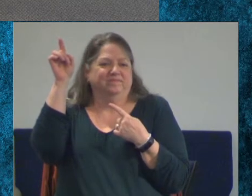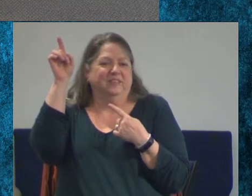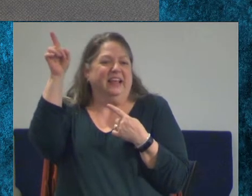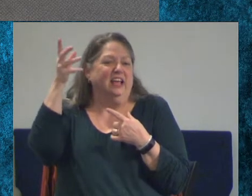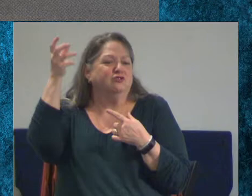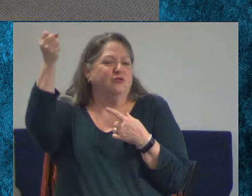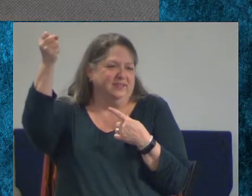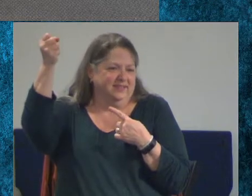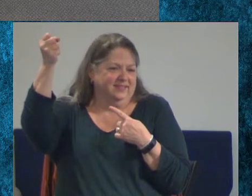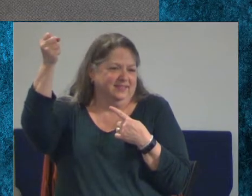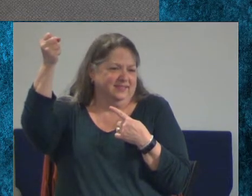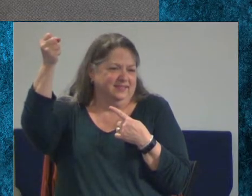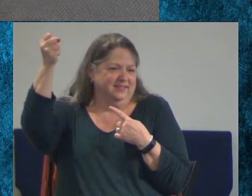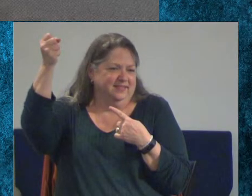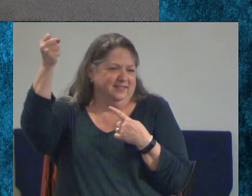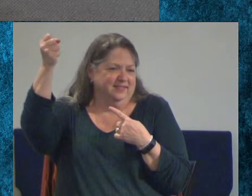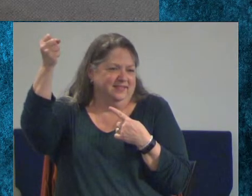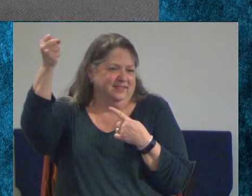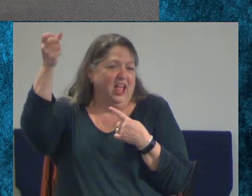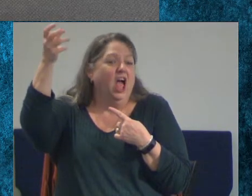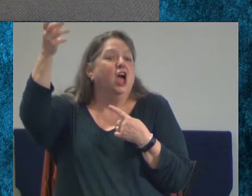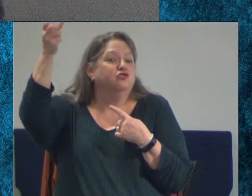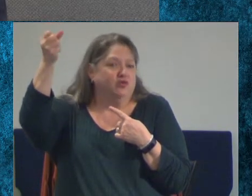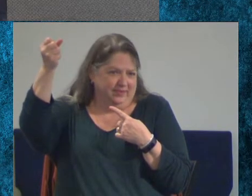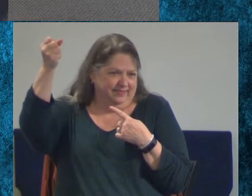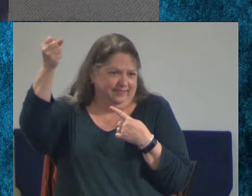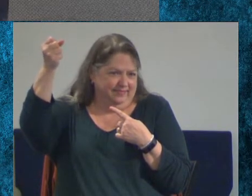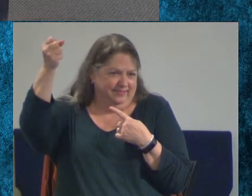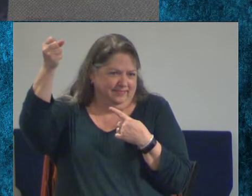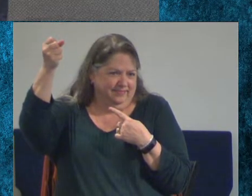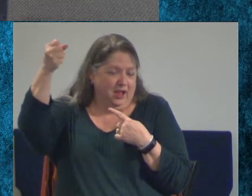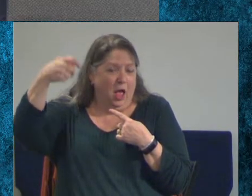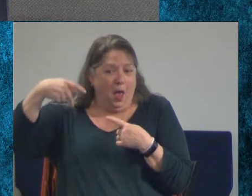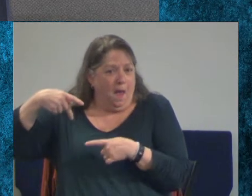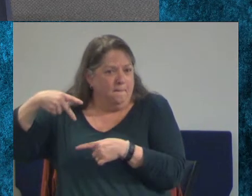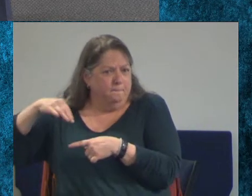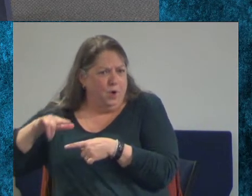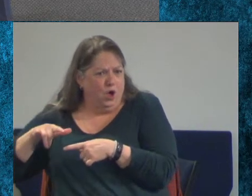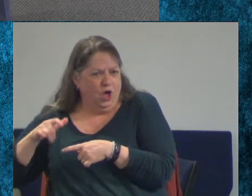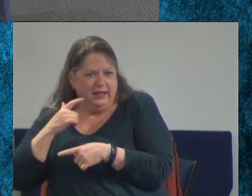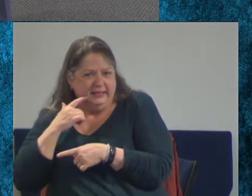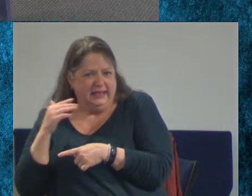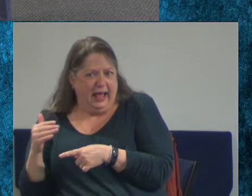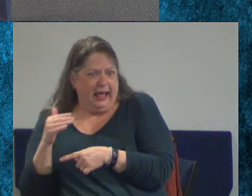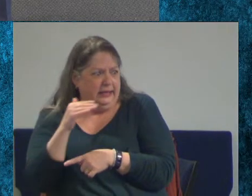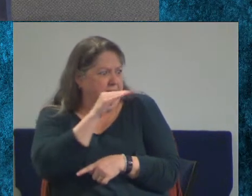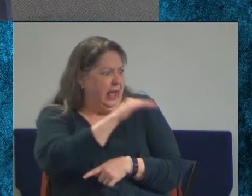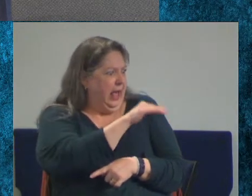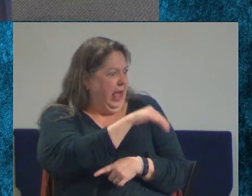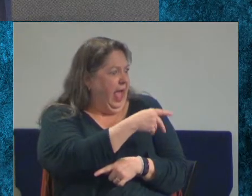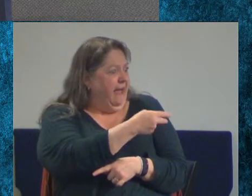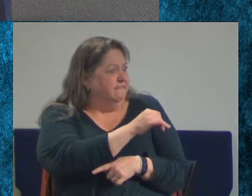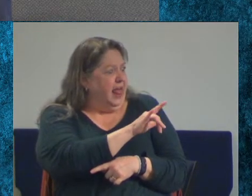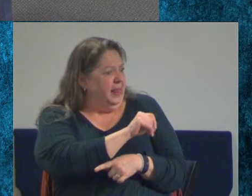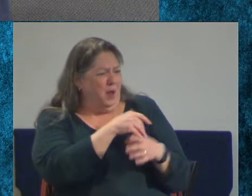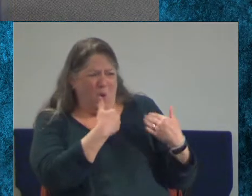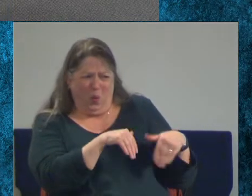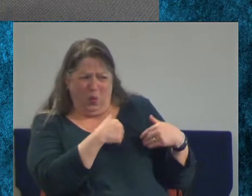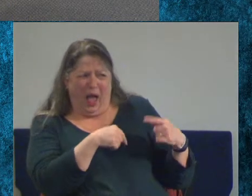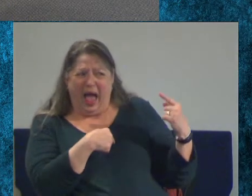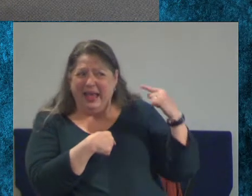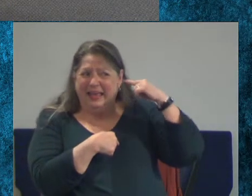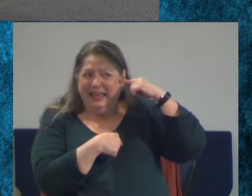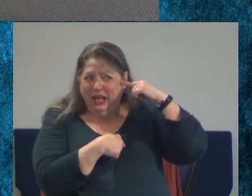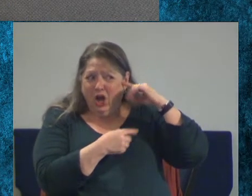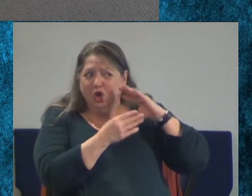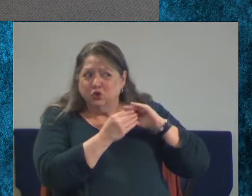so trusting in Jesus was an excitement of Paul, and he addresses that. And so he's speaking to Philemon. He's trying to set